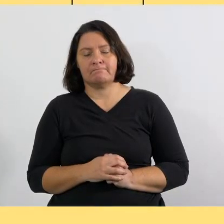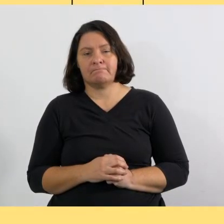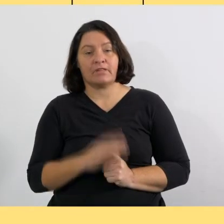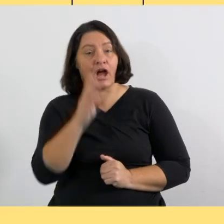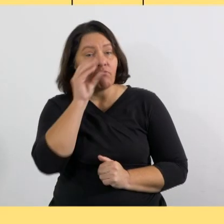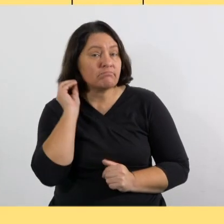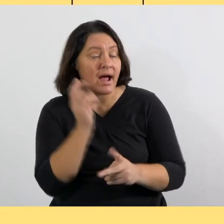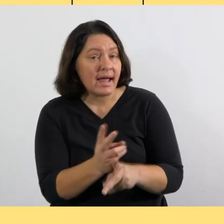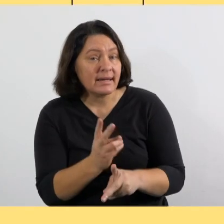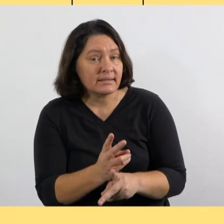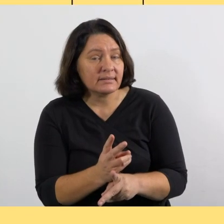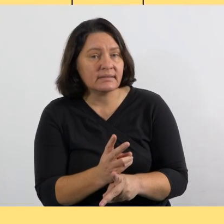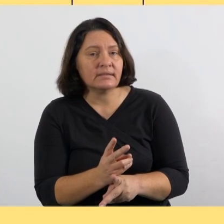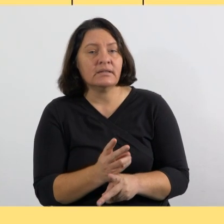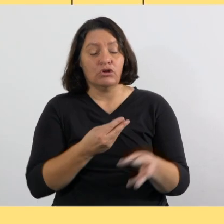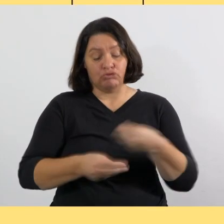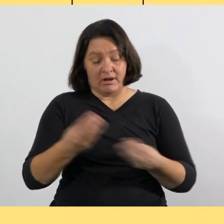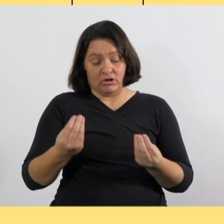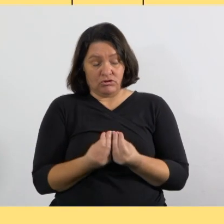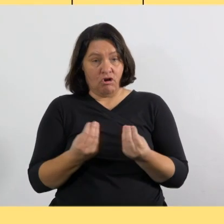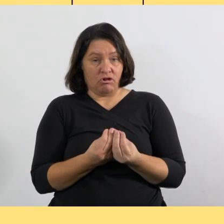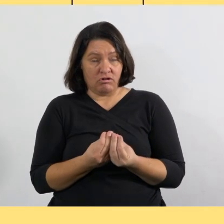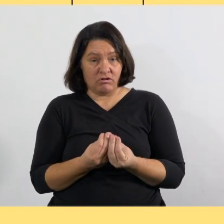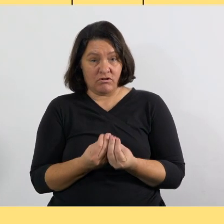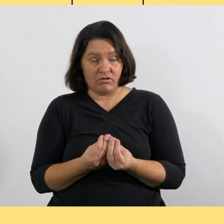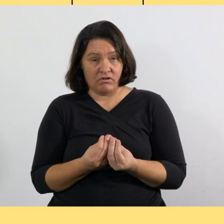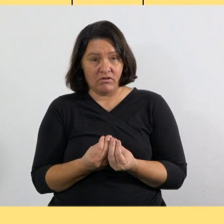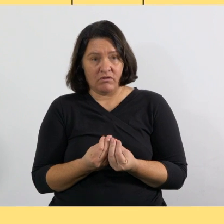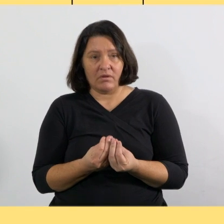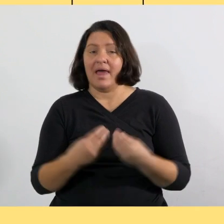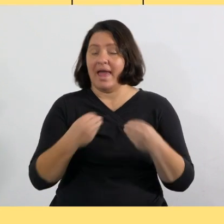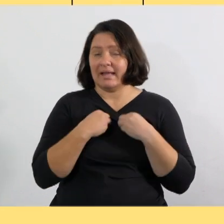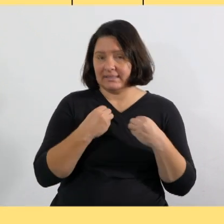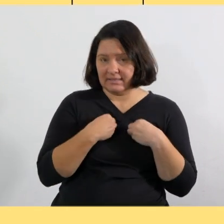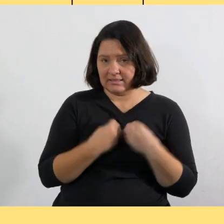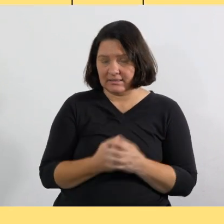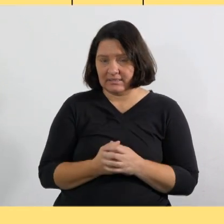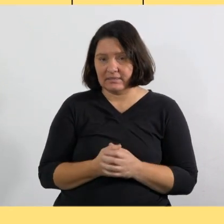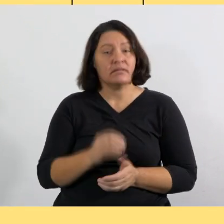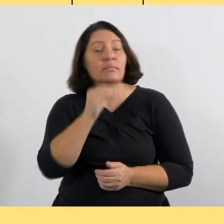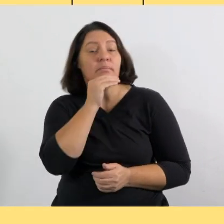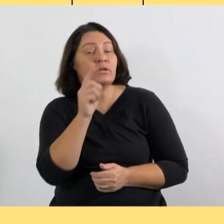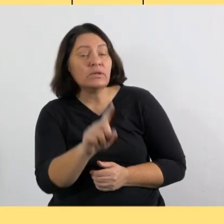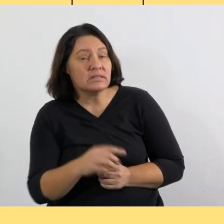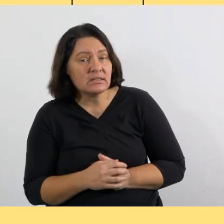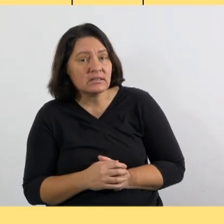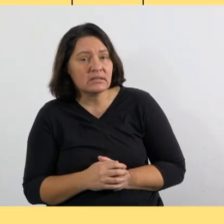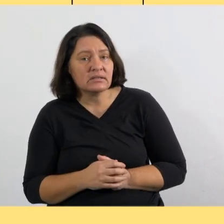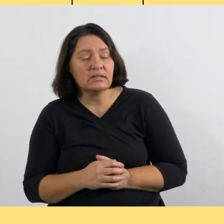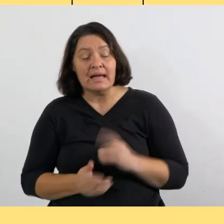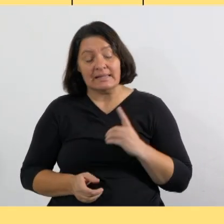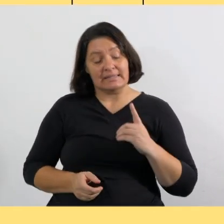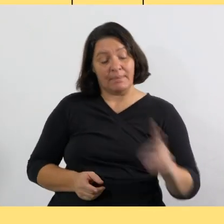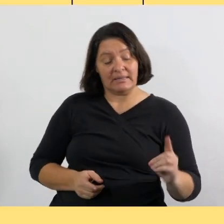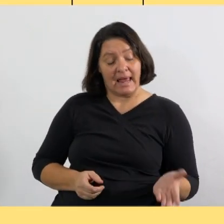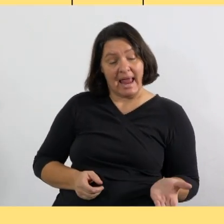I'll remind you again, my trading stock is an asset. That means on the debit